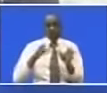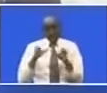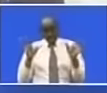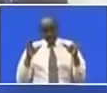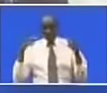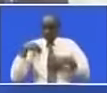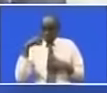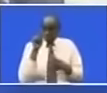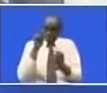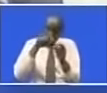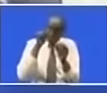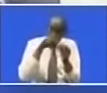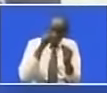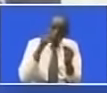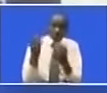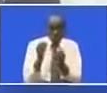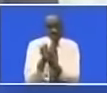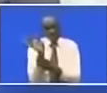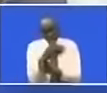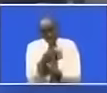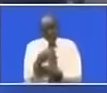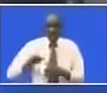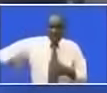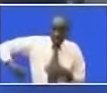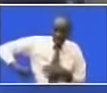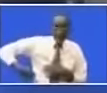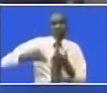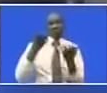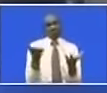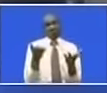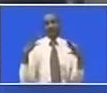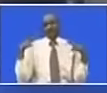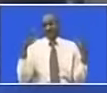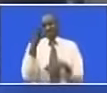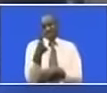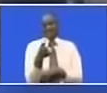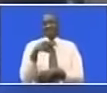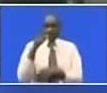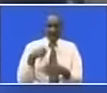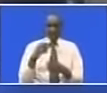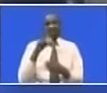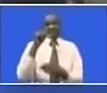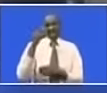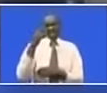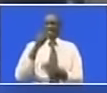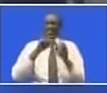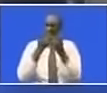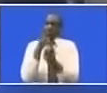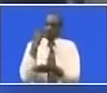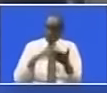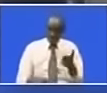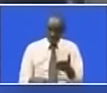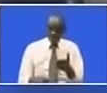its hatchlings, a dove, a fish, and a lamb. It also has Latin inscriptions, which loosely translate